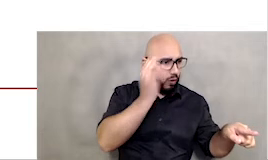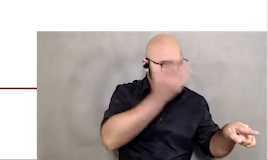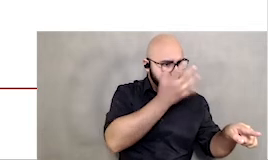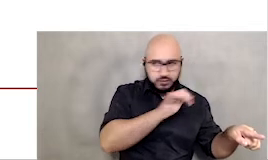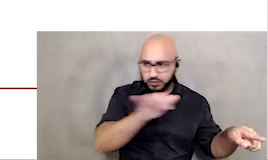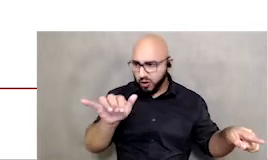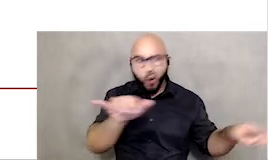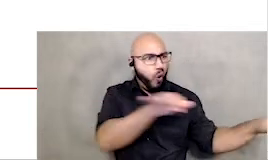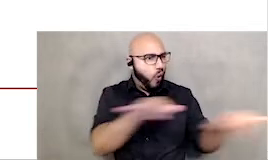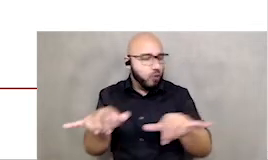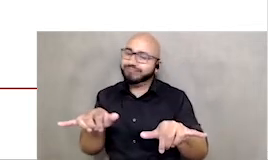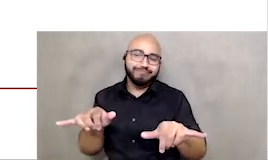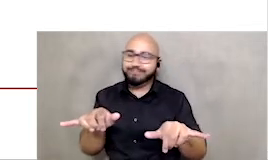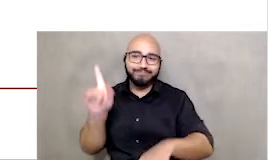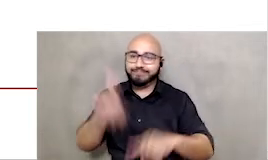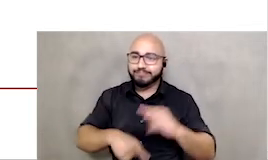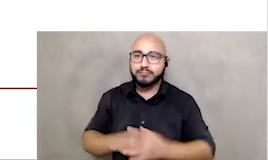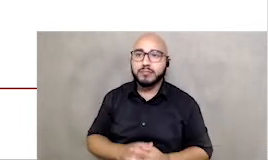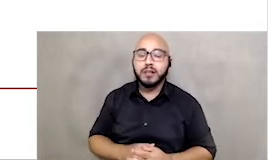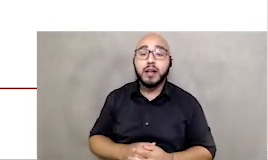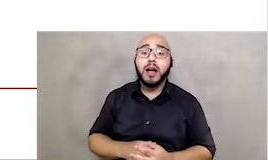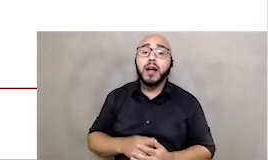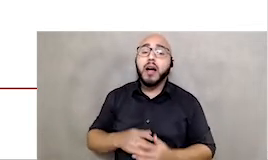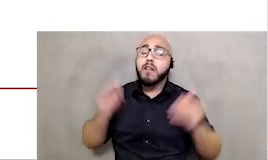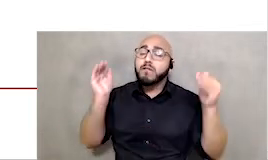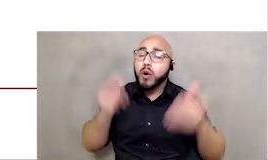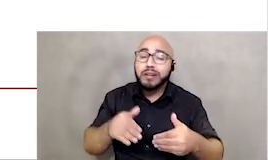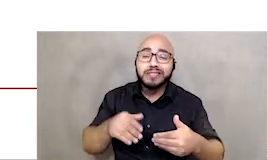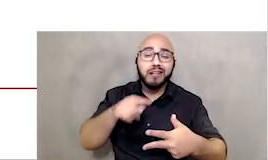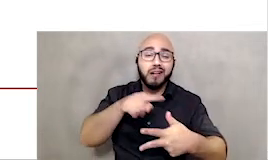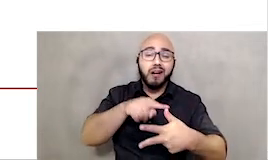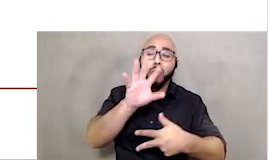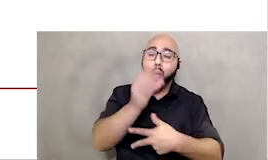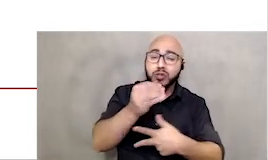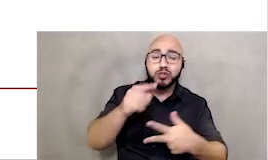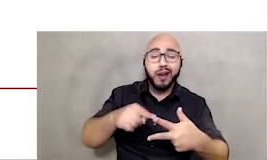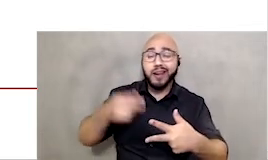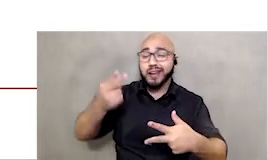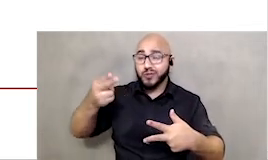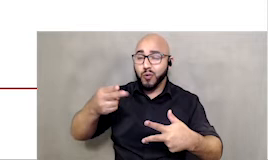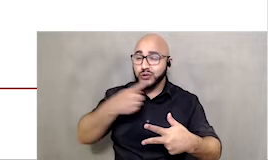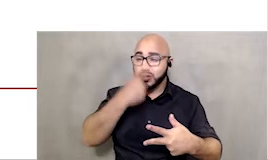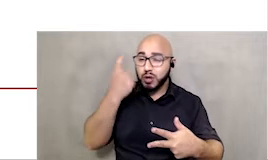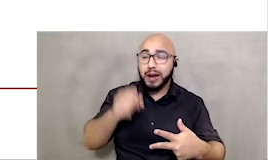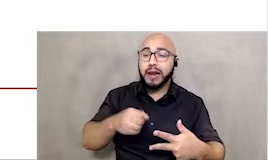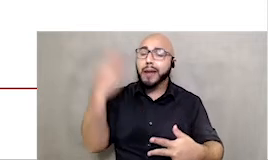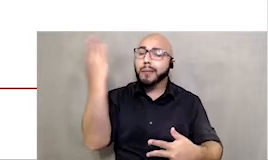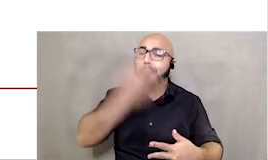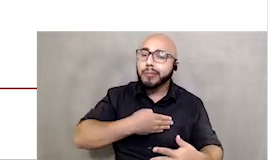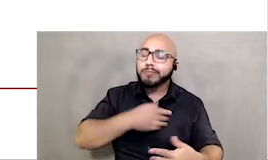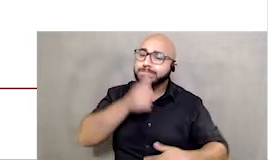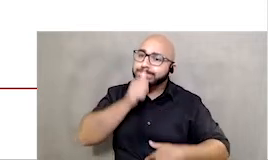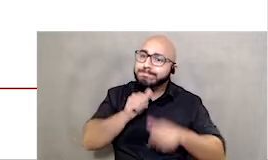just focusing on cultural or historical trauma can overlook resilience, strength, and persistence